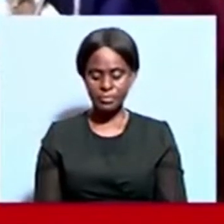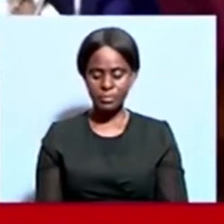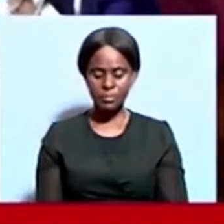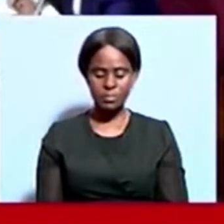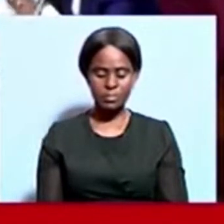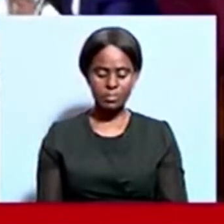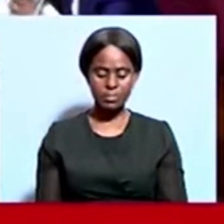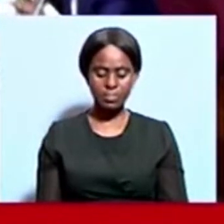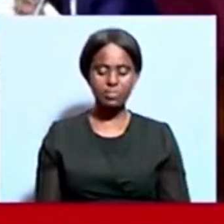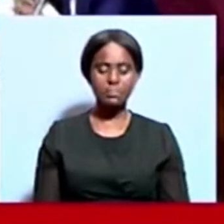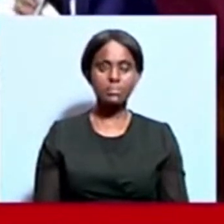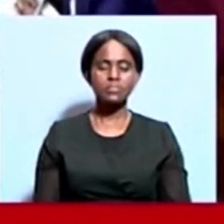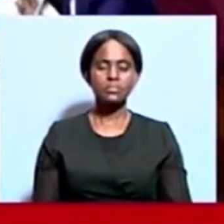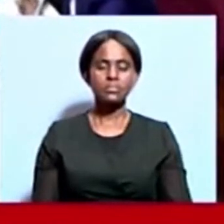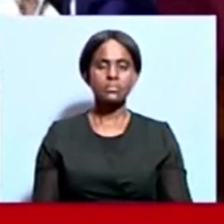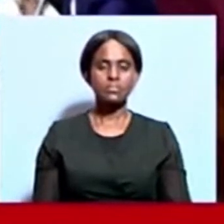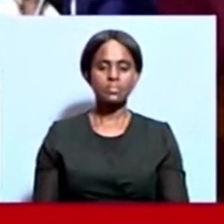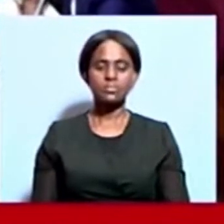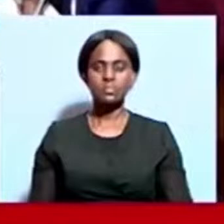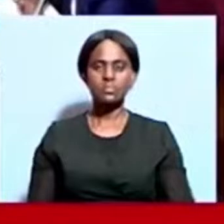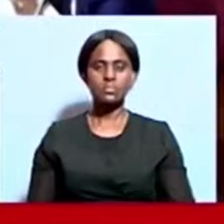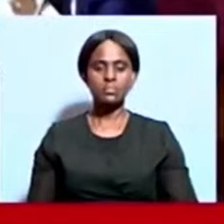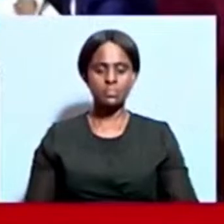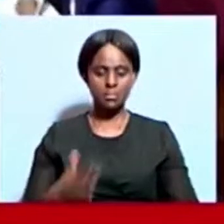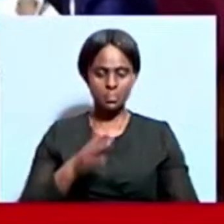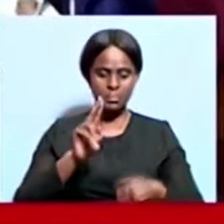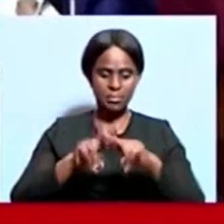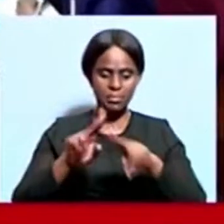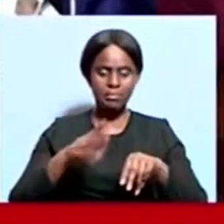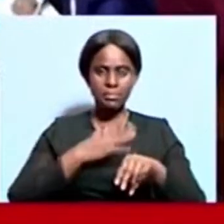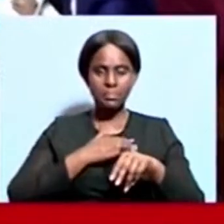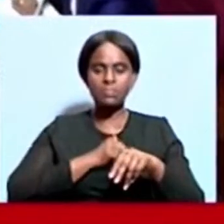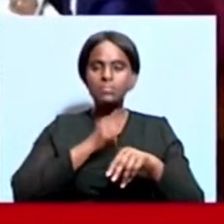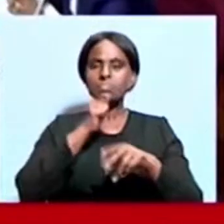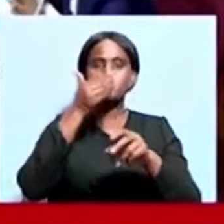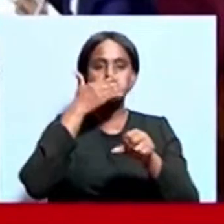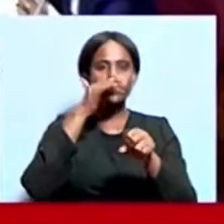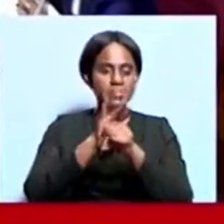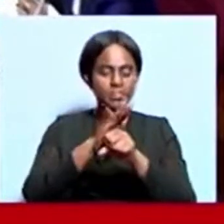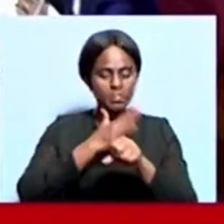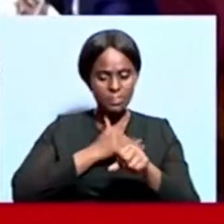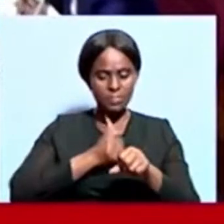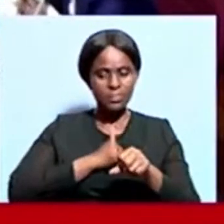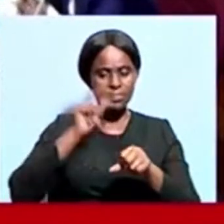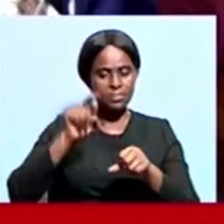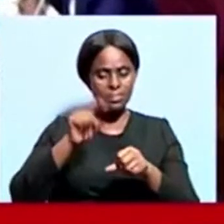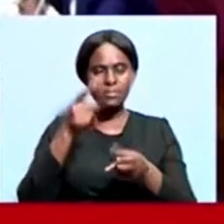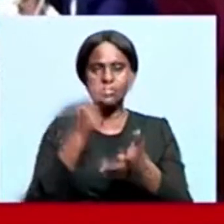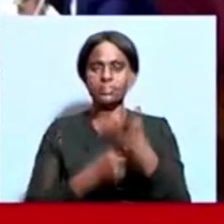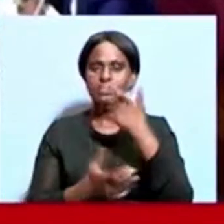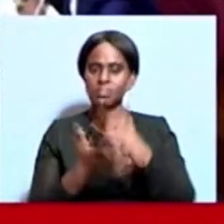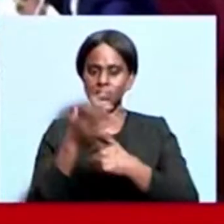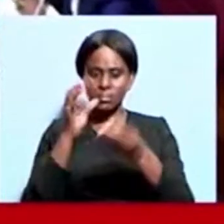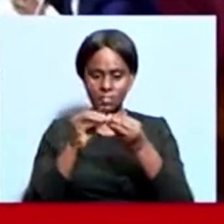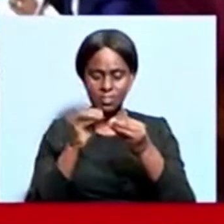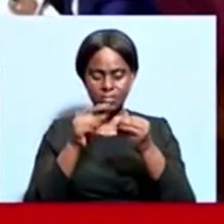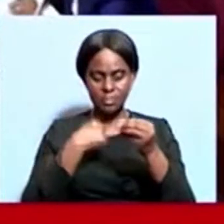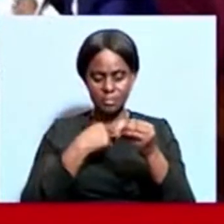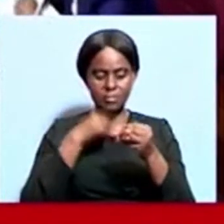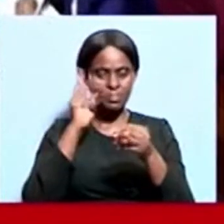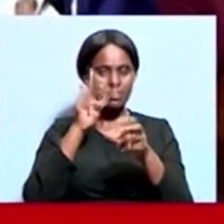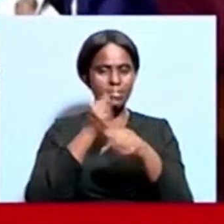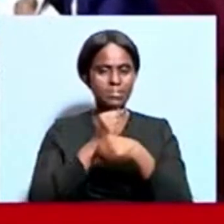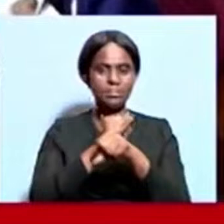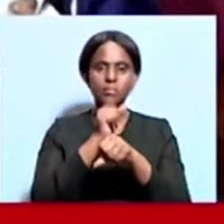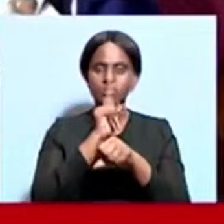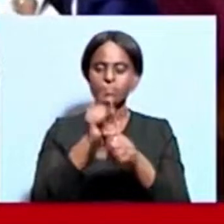I think on this one, let me not commit myself. I will need to consult, and I'll make sure that I